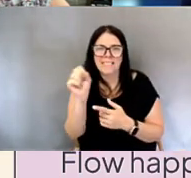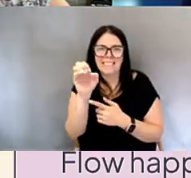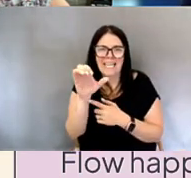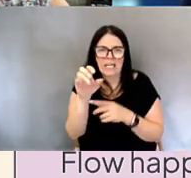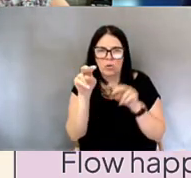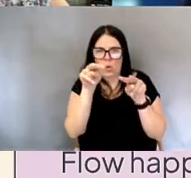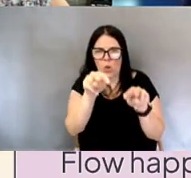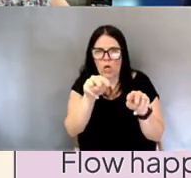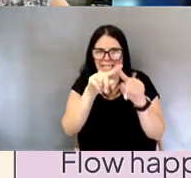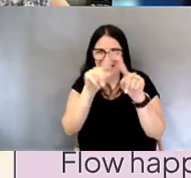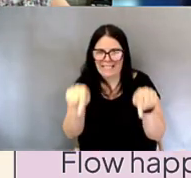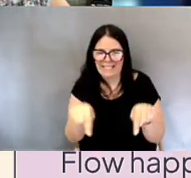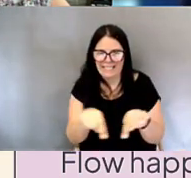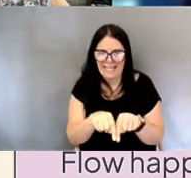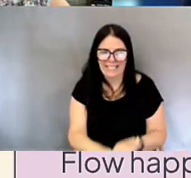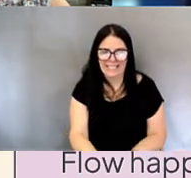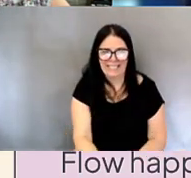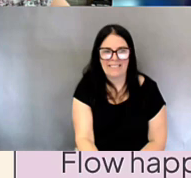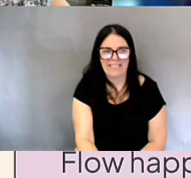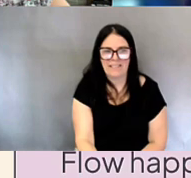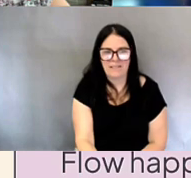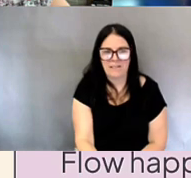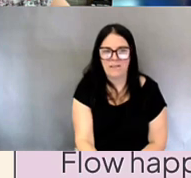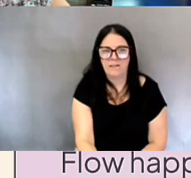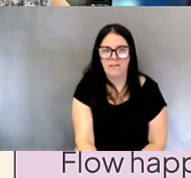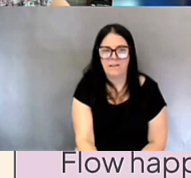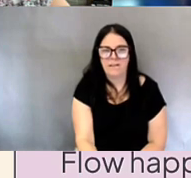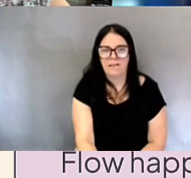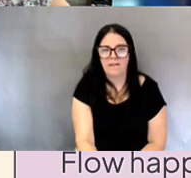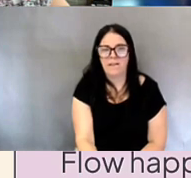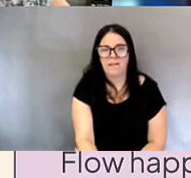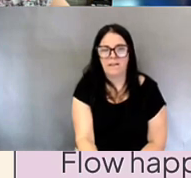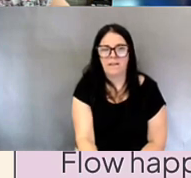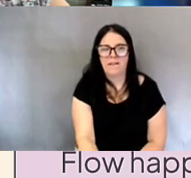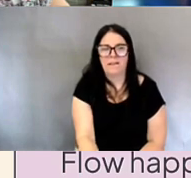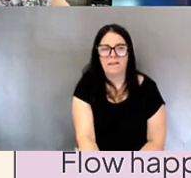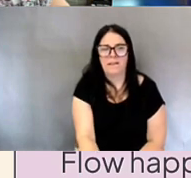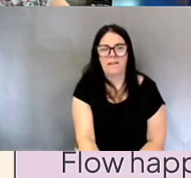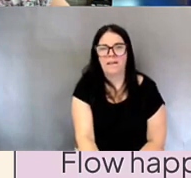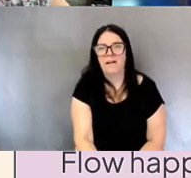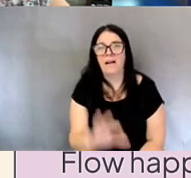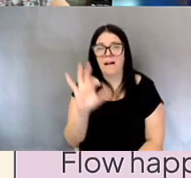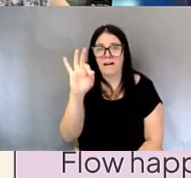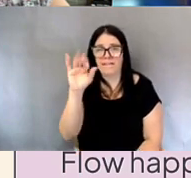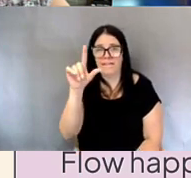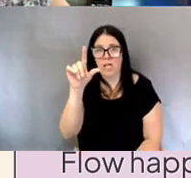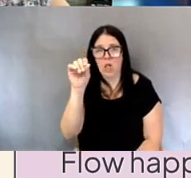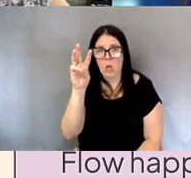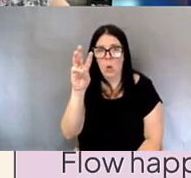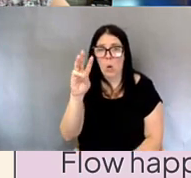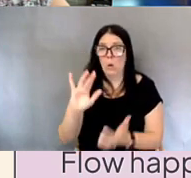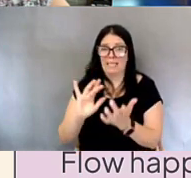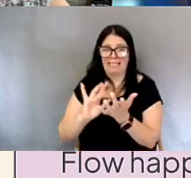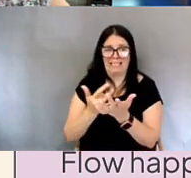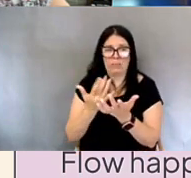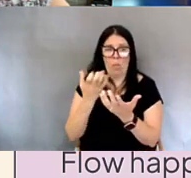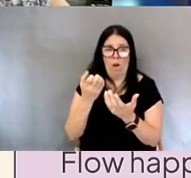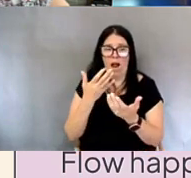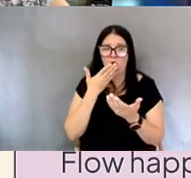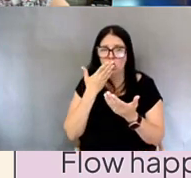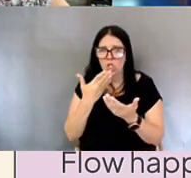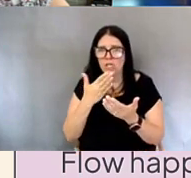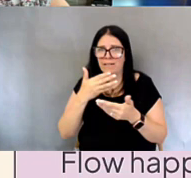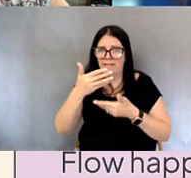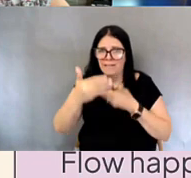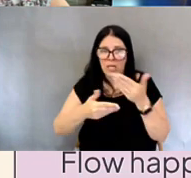this slide. Flow, optimal engagement, which many of you spoke to, knowing